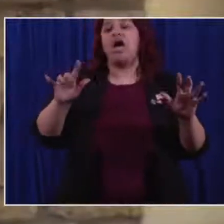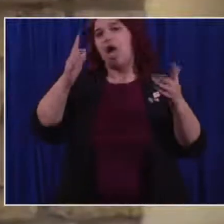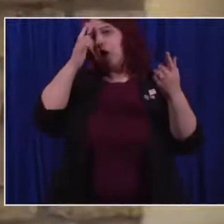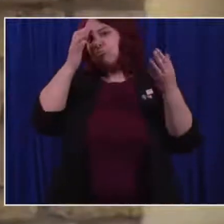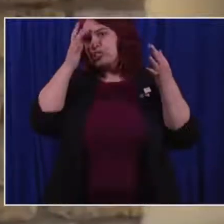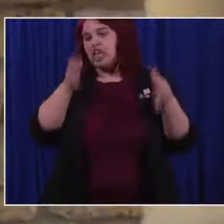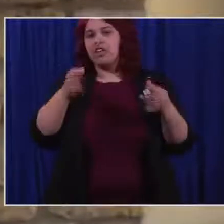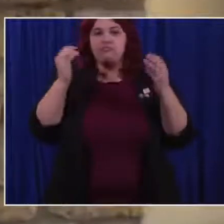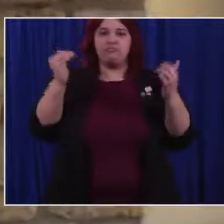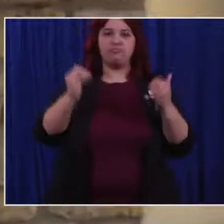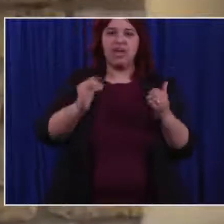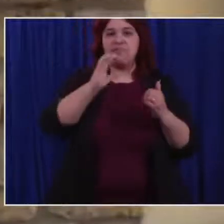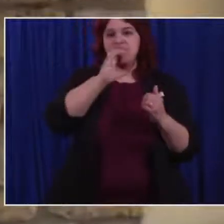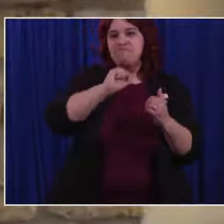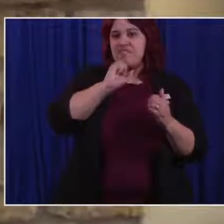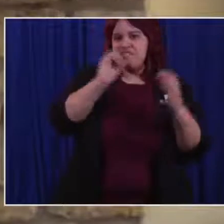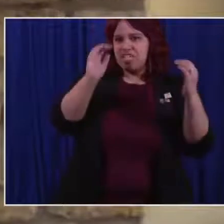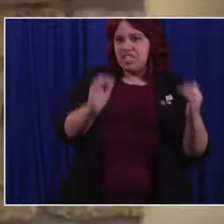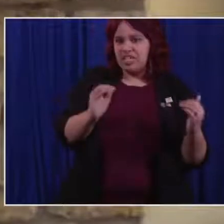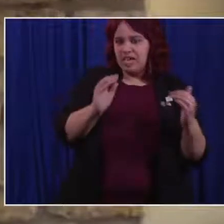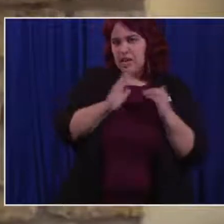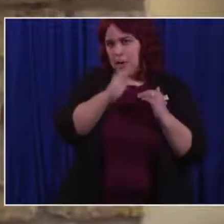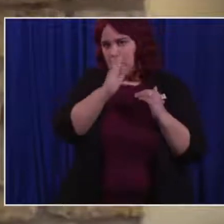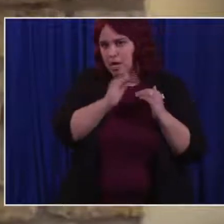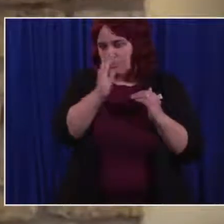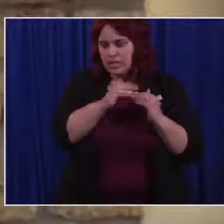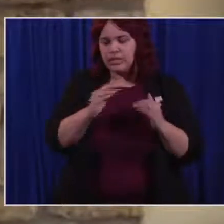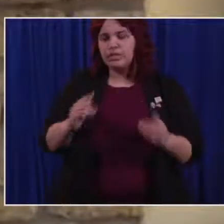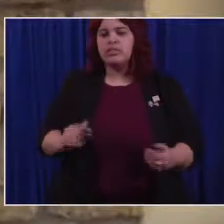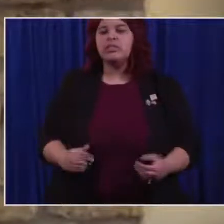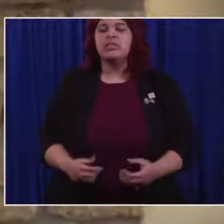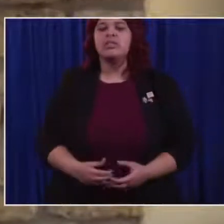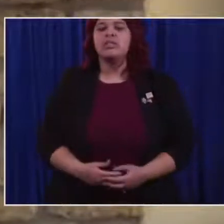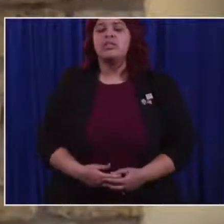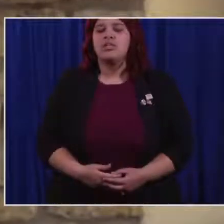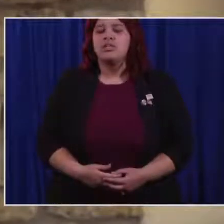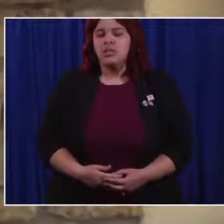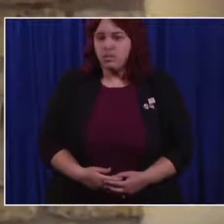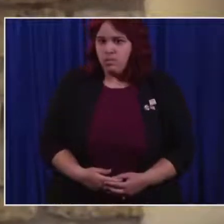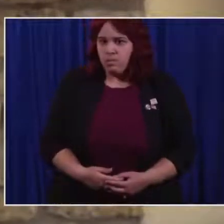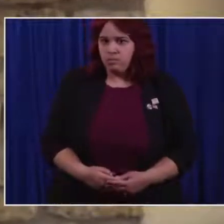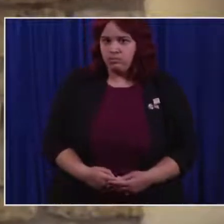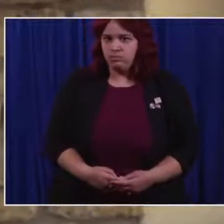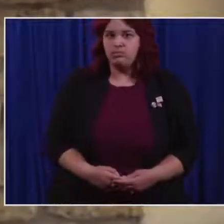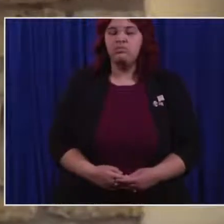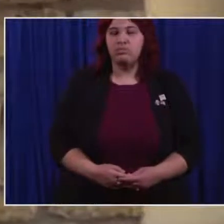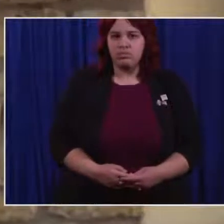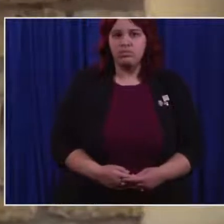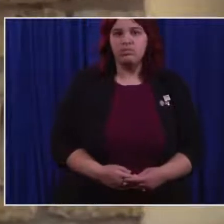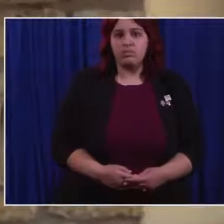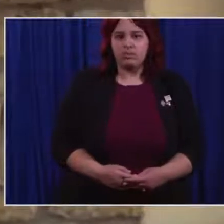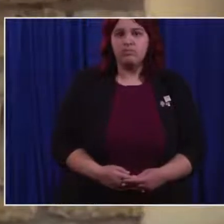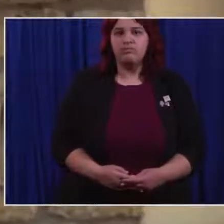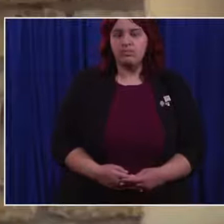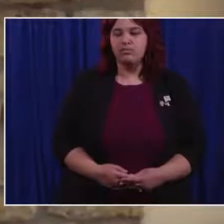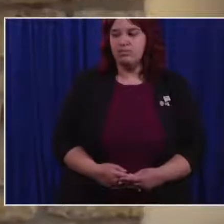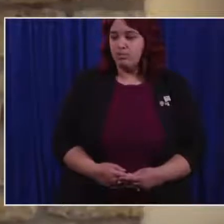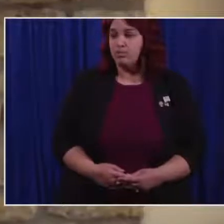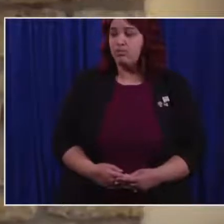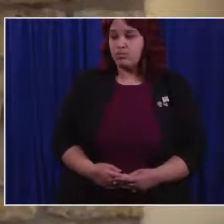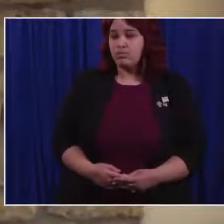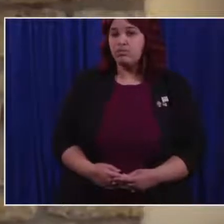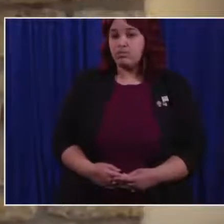what limitations there are, from the time that I sent a letter to